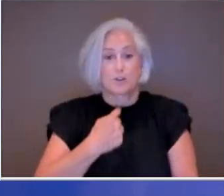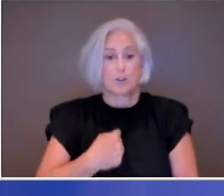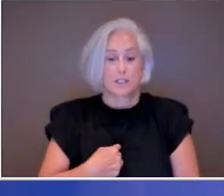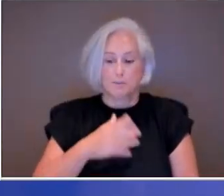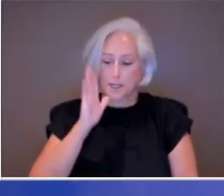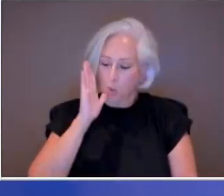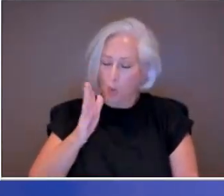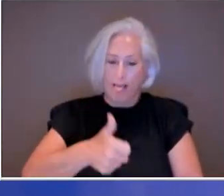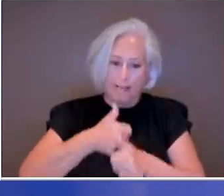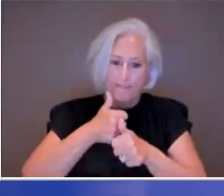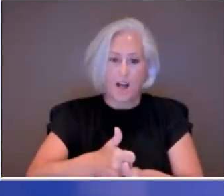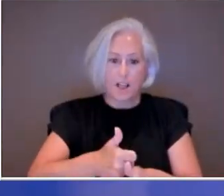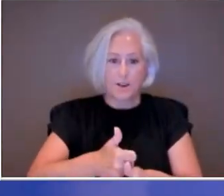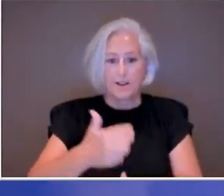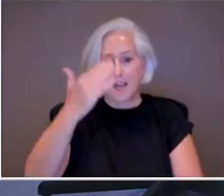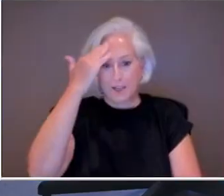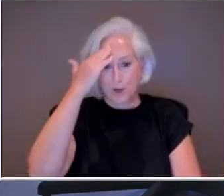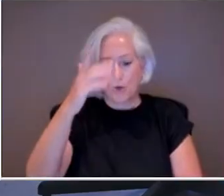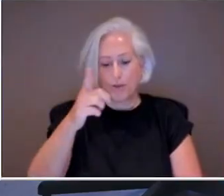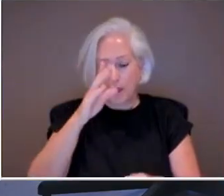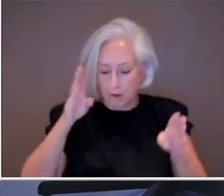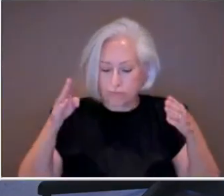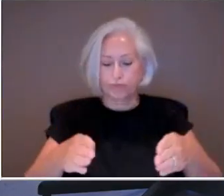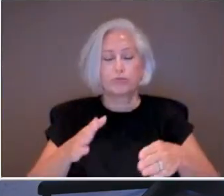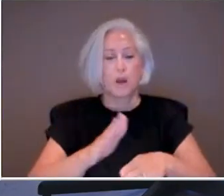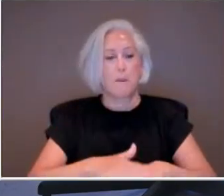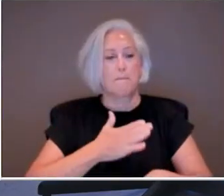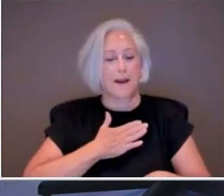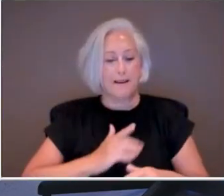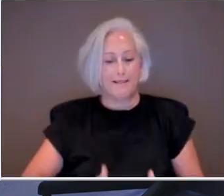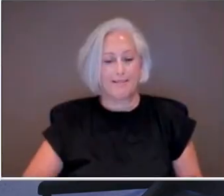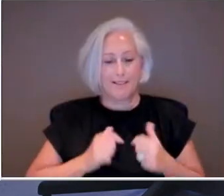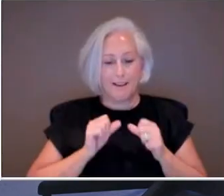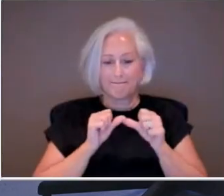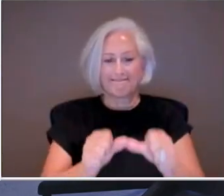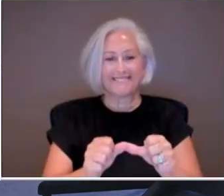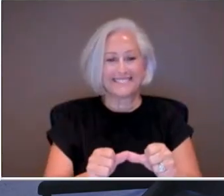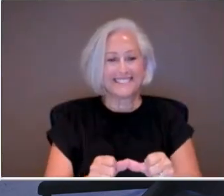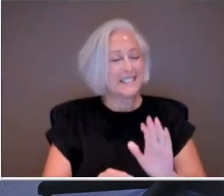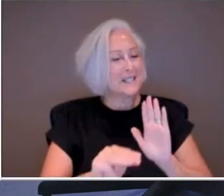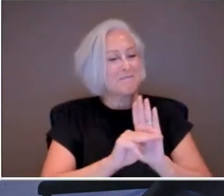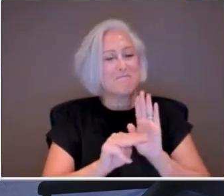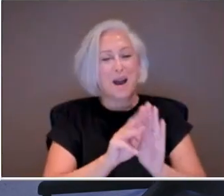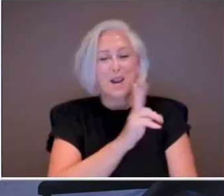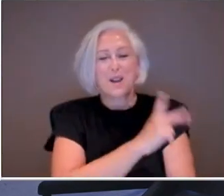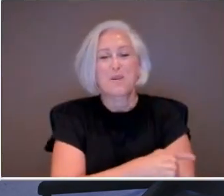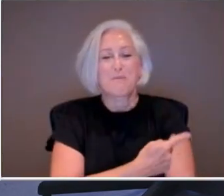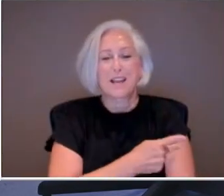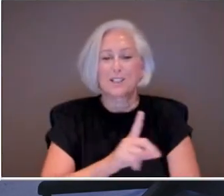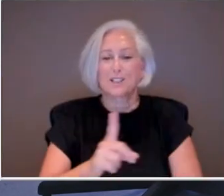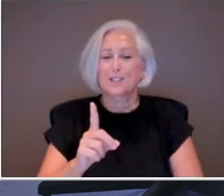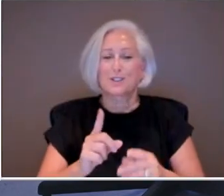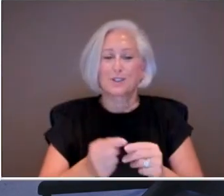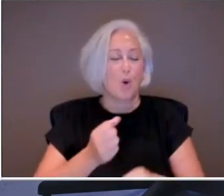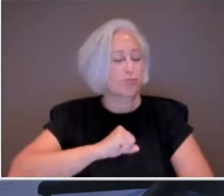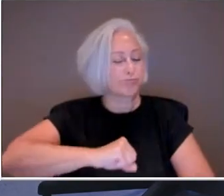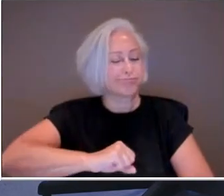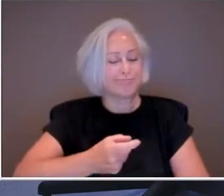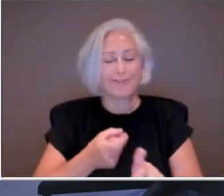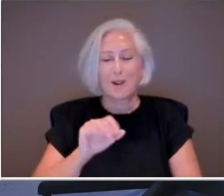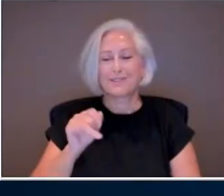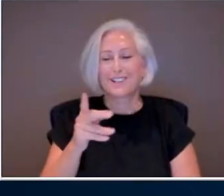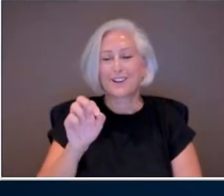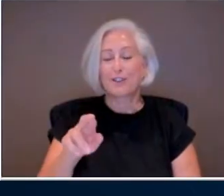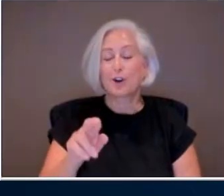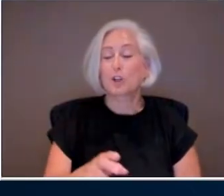they have my best interest at heart. Model patient right there. You won't get any pushback from Jennifer. No. Dr. Schruppel,